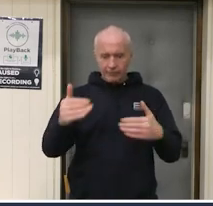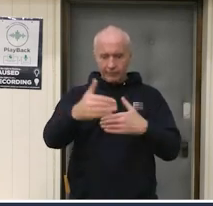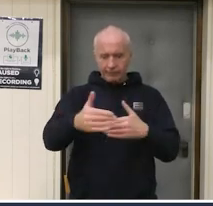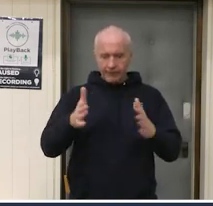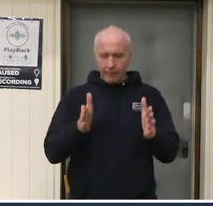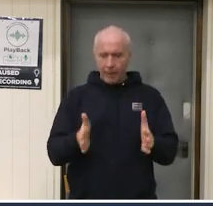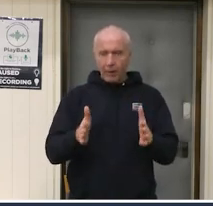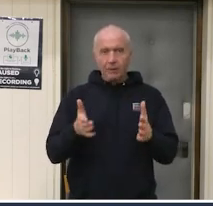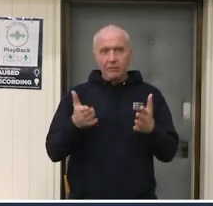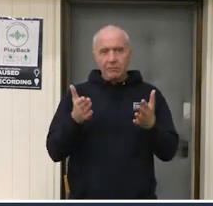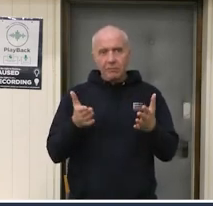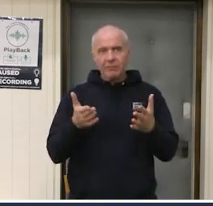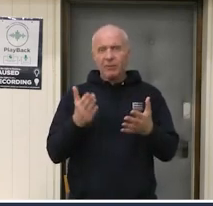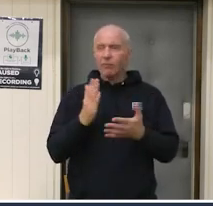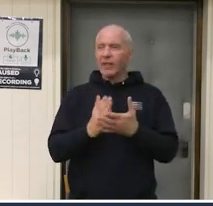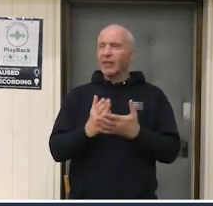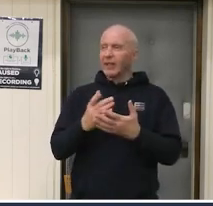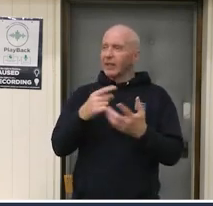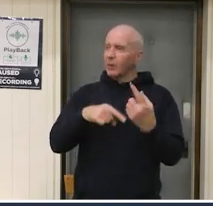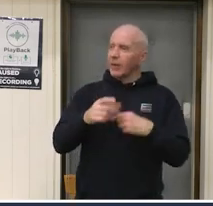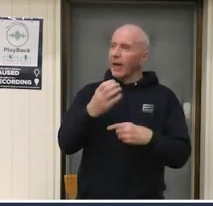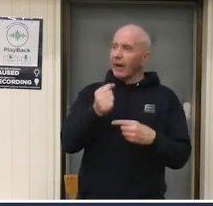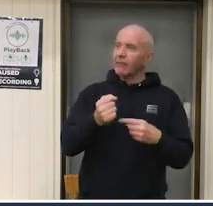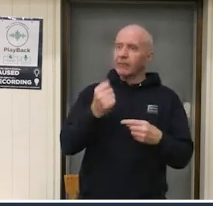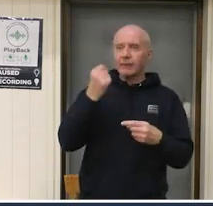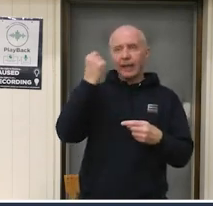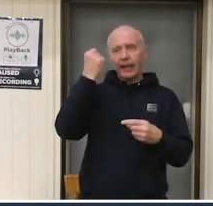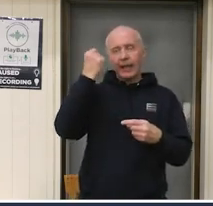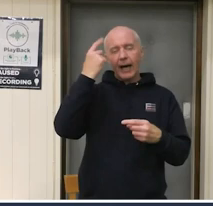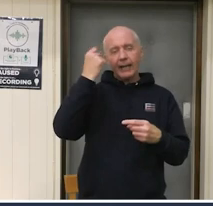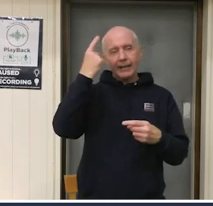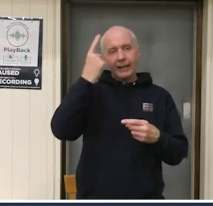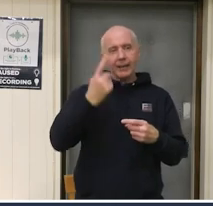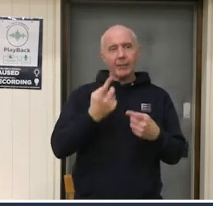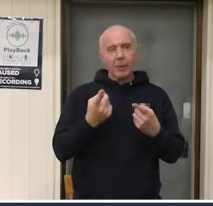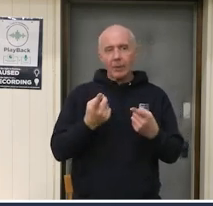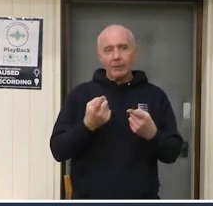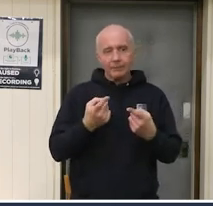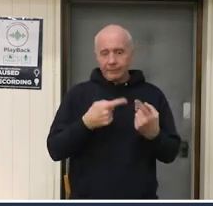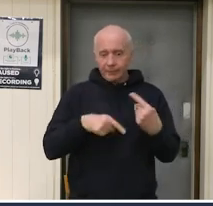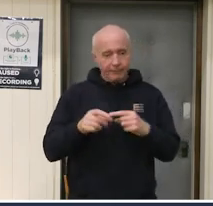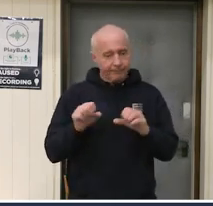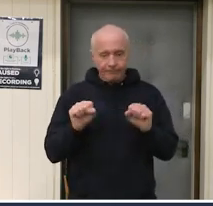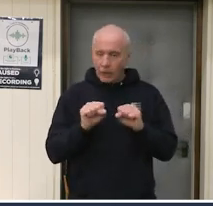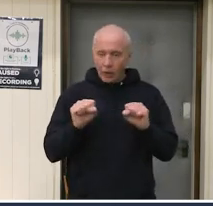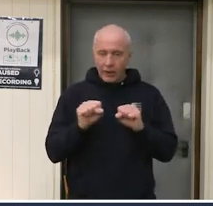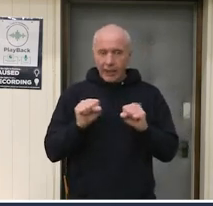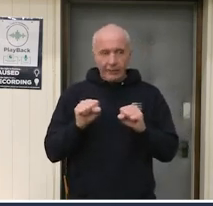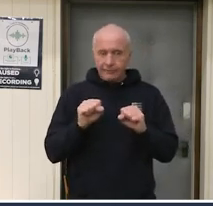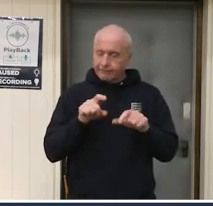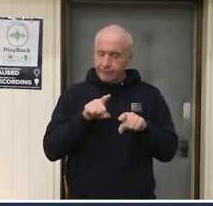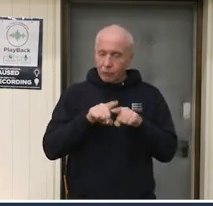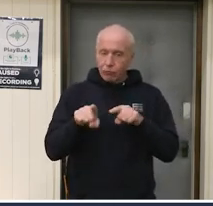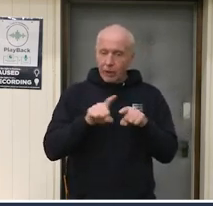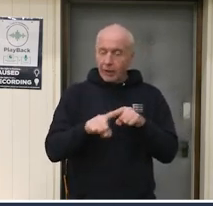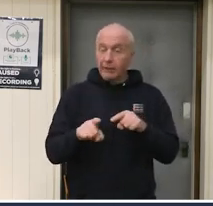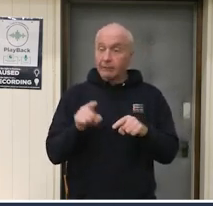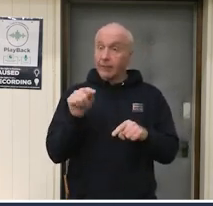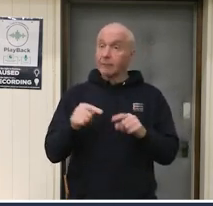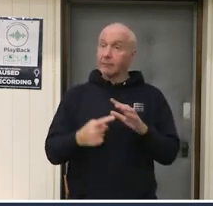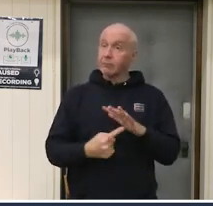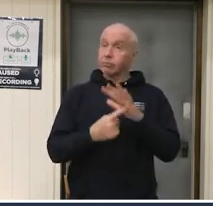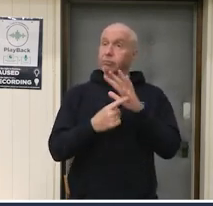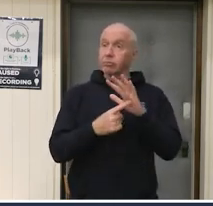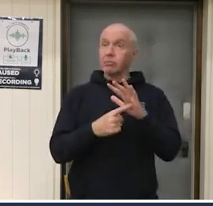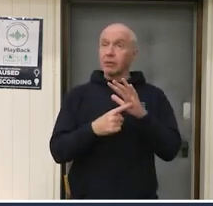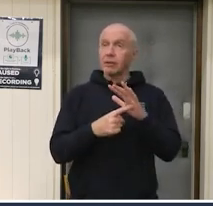that's probably a little bit disingenuous. We have a pretty good idea how to do it. It's just simply we haven't done it yet, right? So this is the crux of the matter. How does one